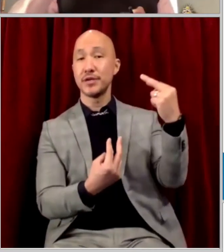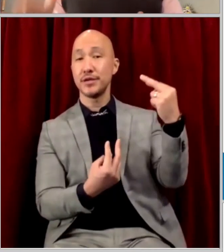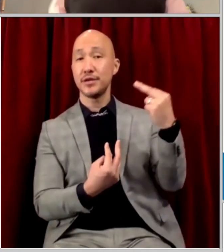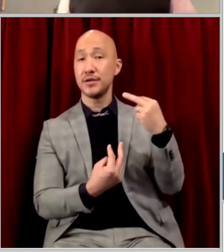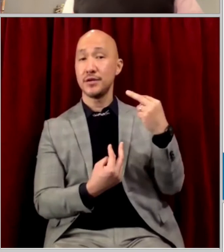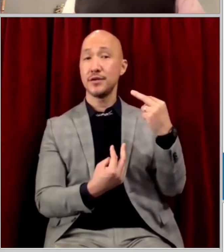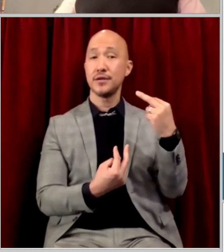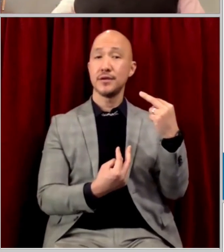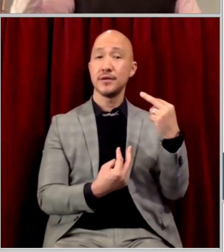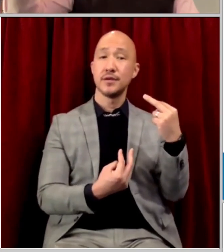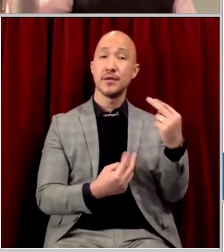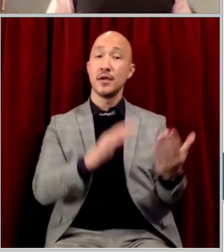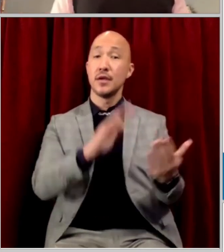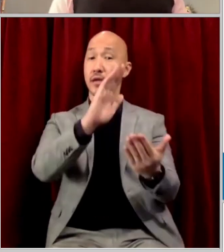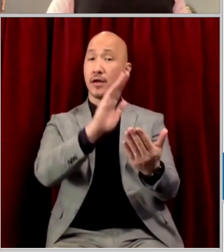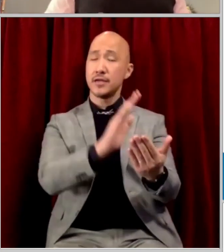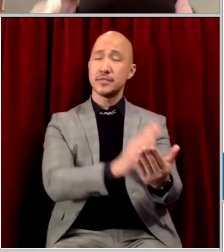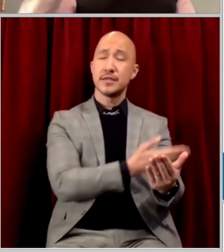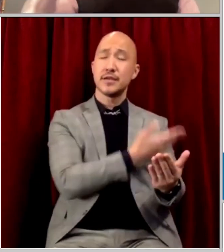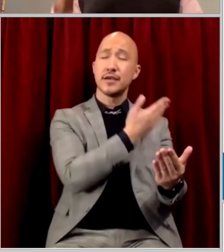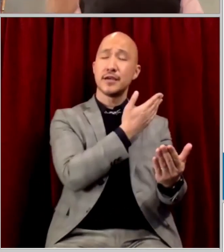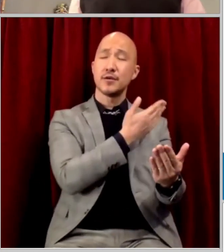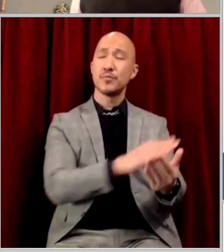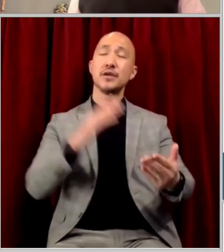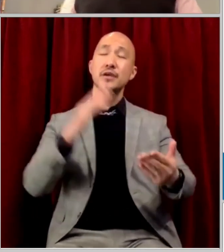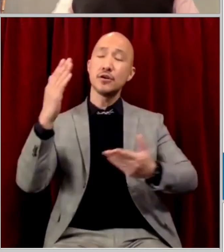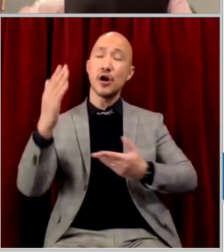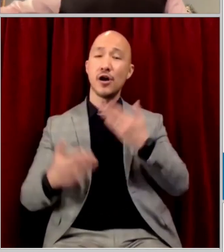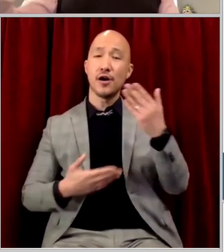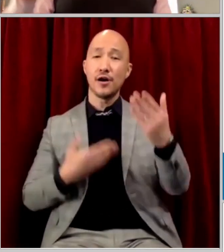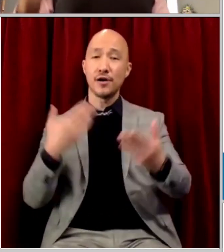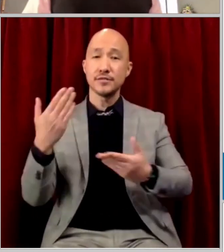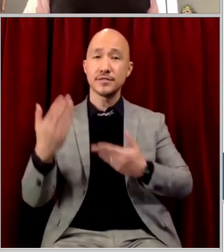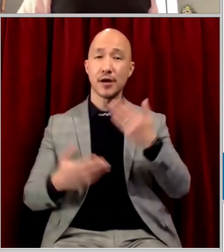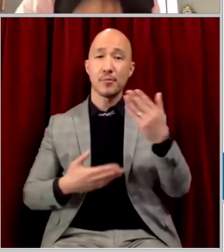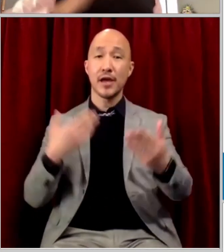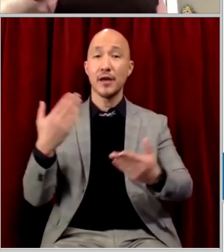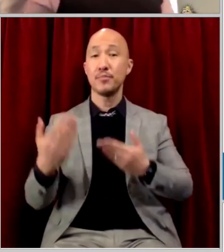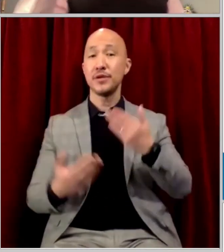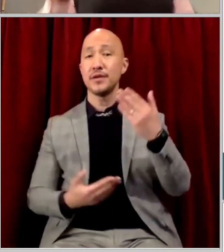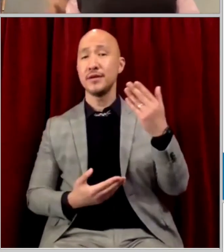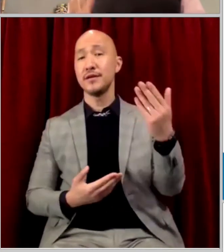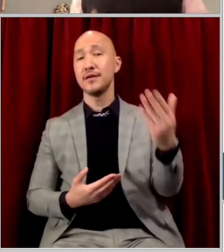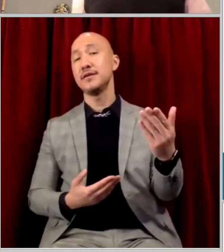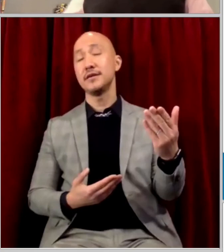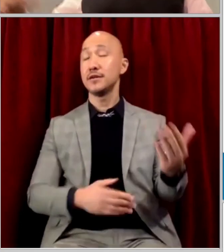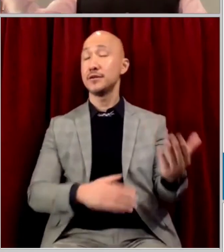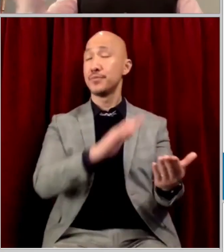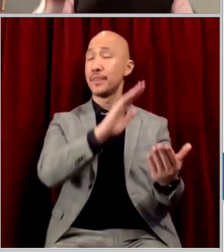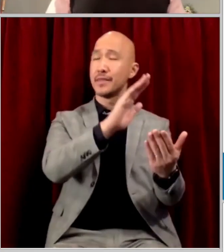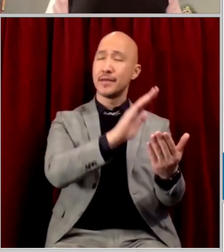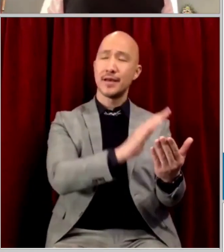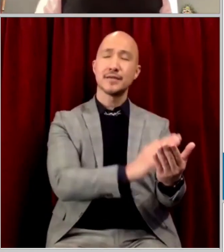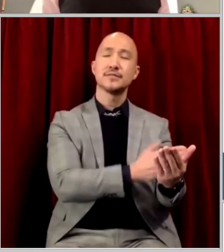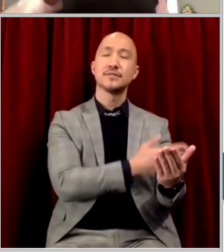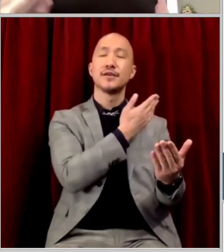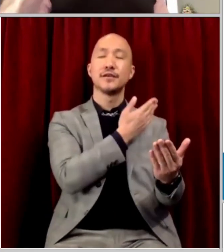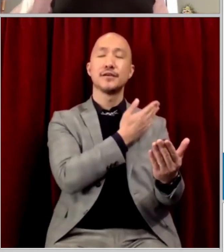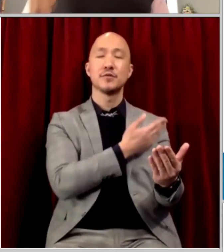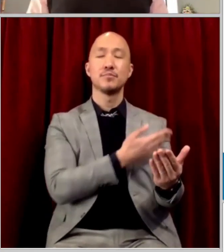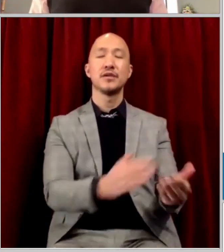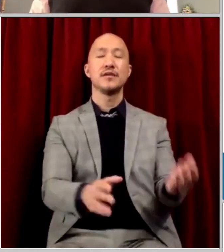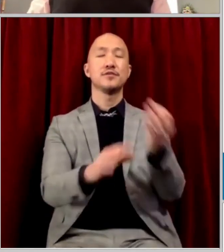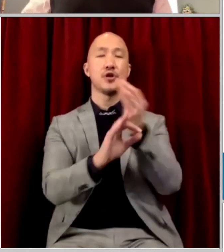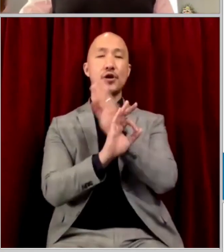me. So I sing because I'm happy, I'm happy. I